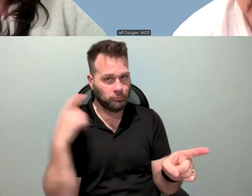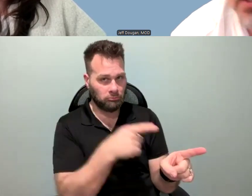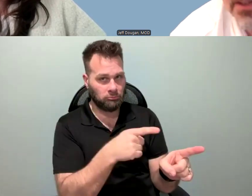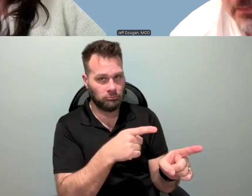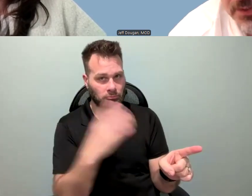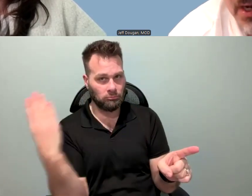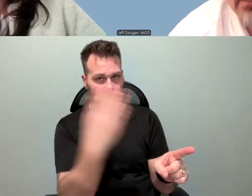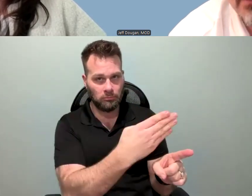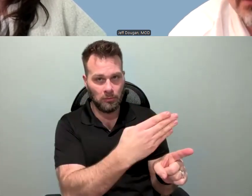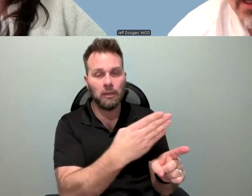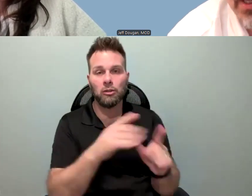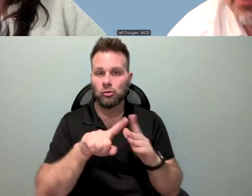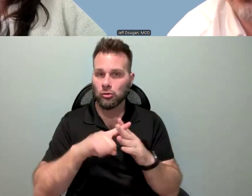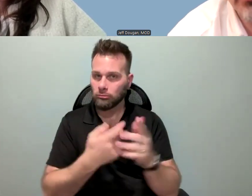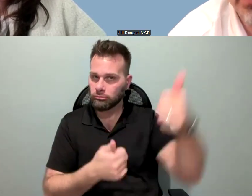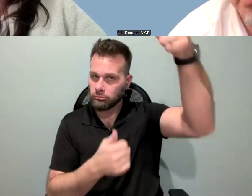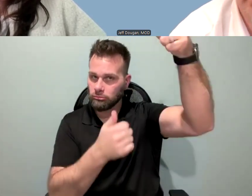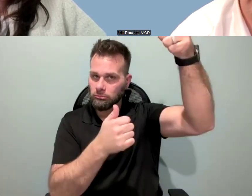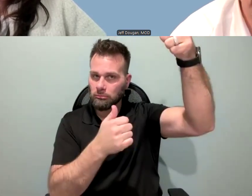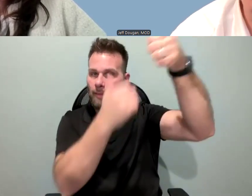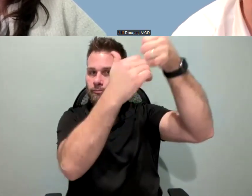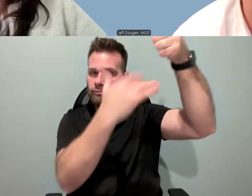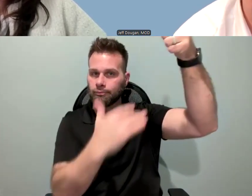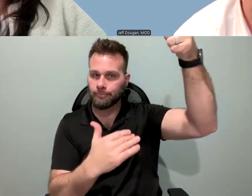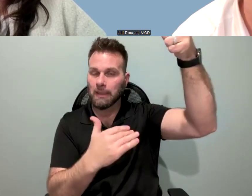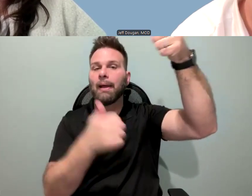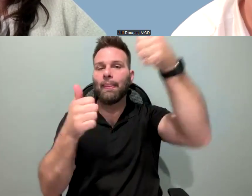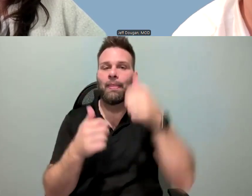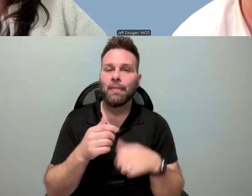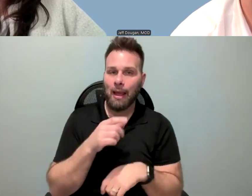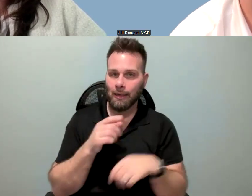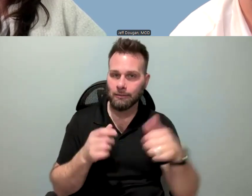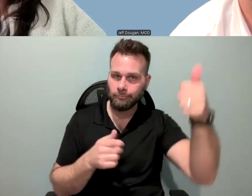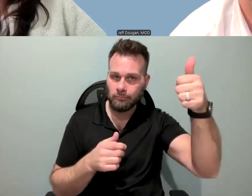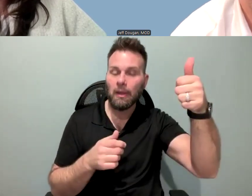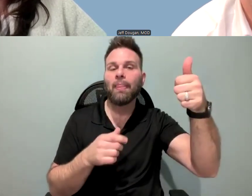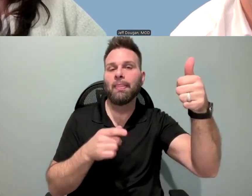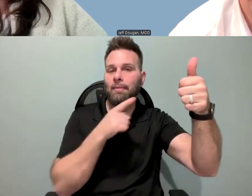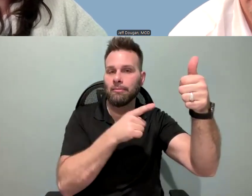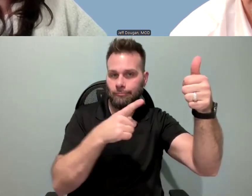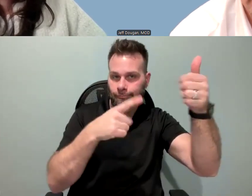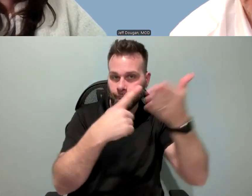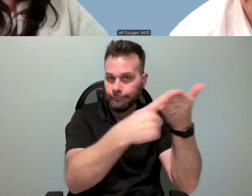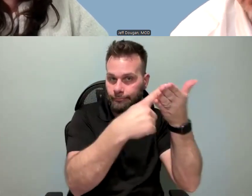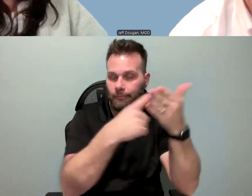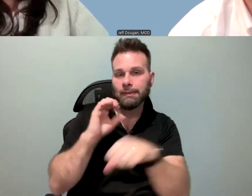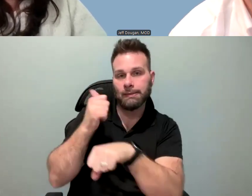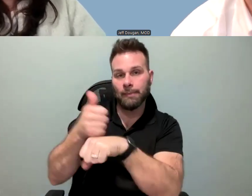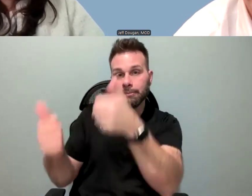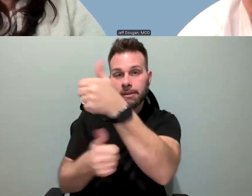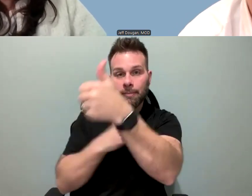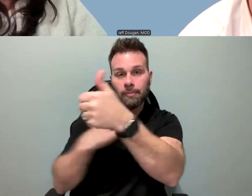it starts from the top, and then it will get assigned to a subgroup if that's what the commission wants to do, or it could be a